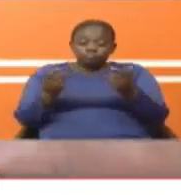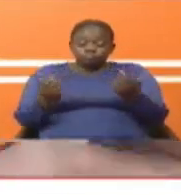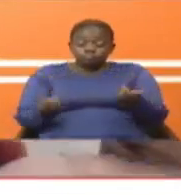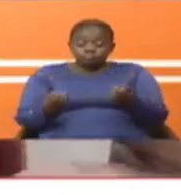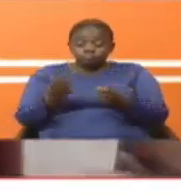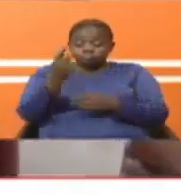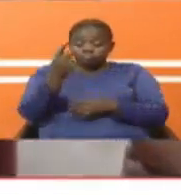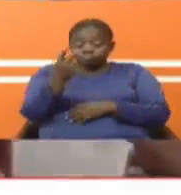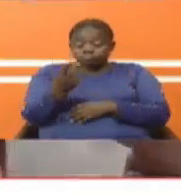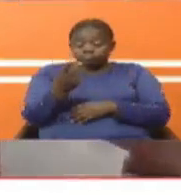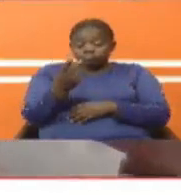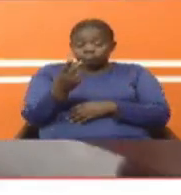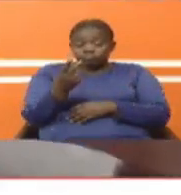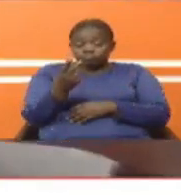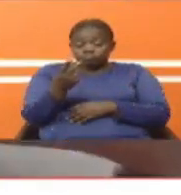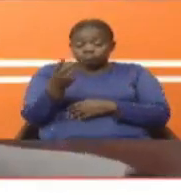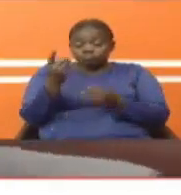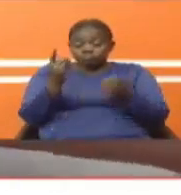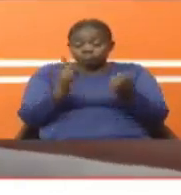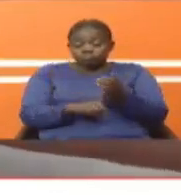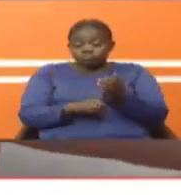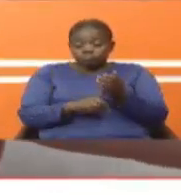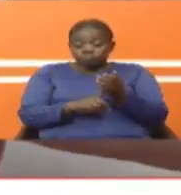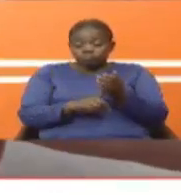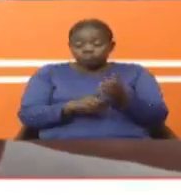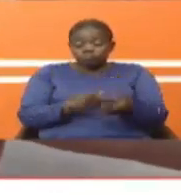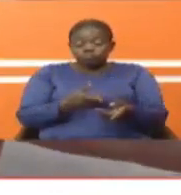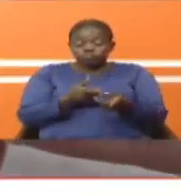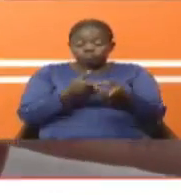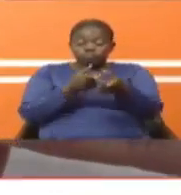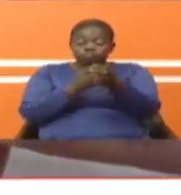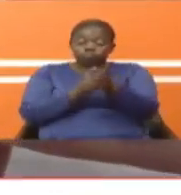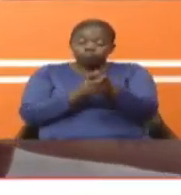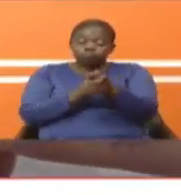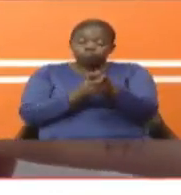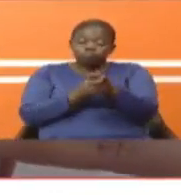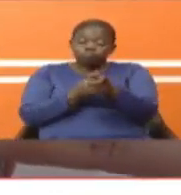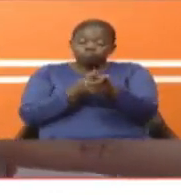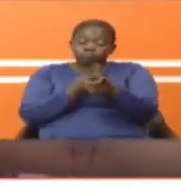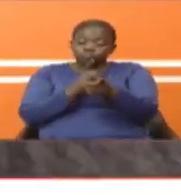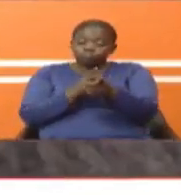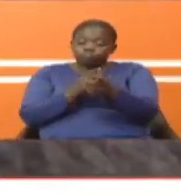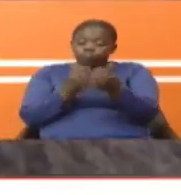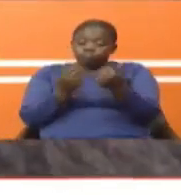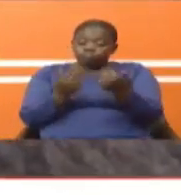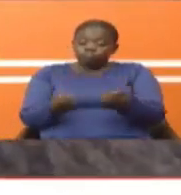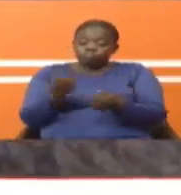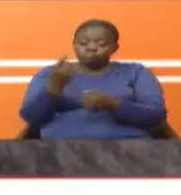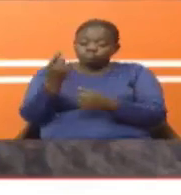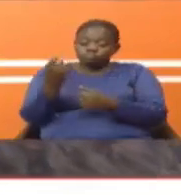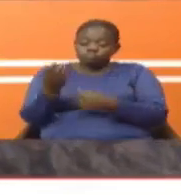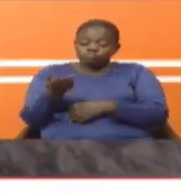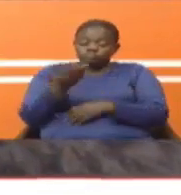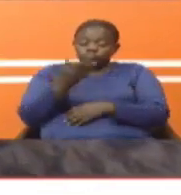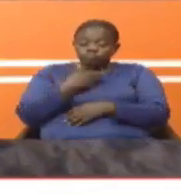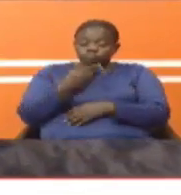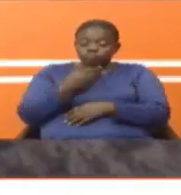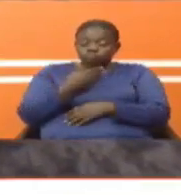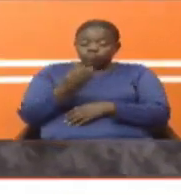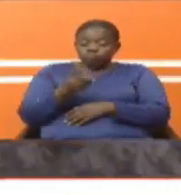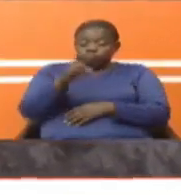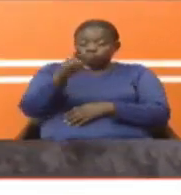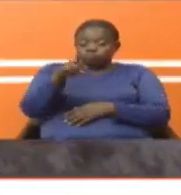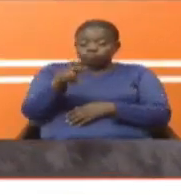of them brought me to gunpoint, and now one was having the